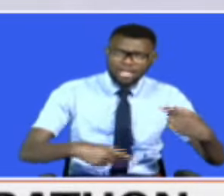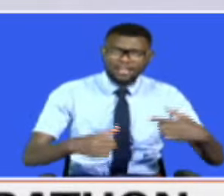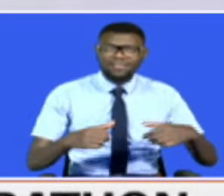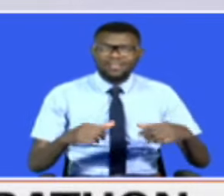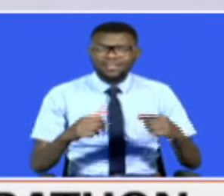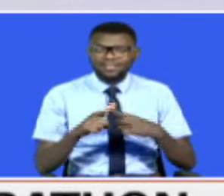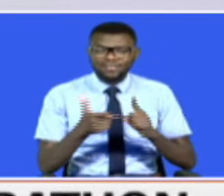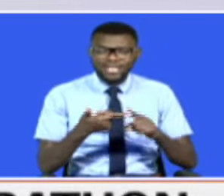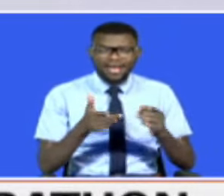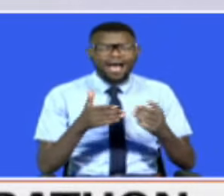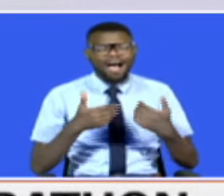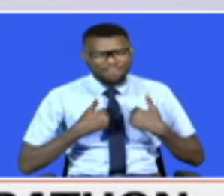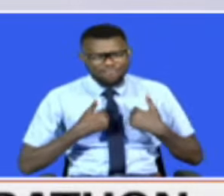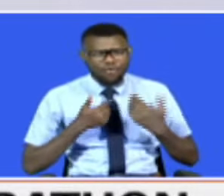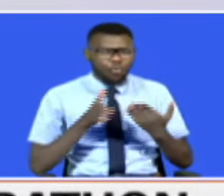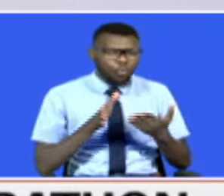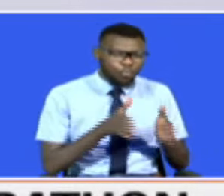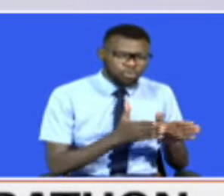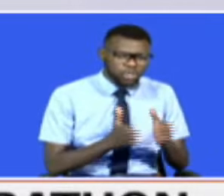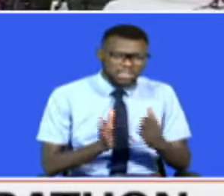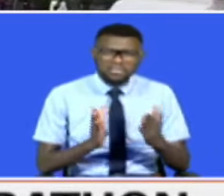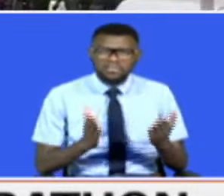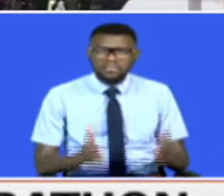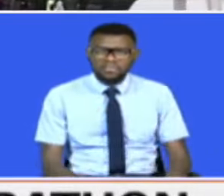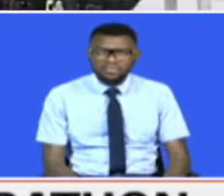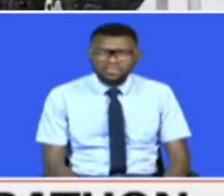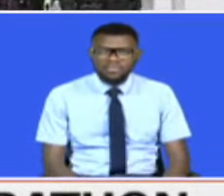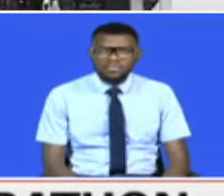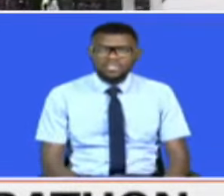compete, and it also forms